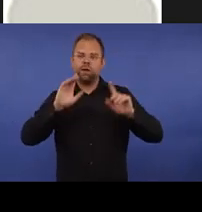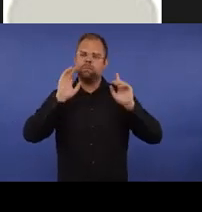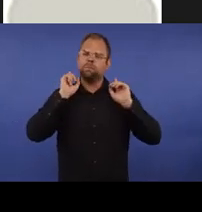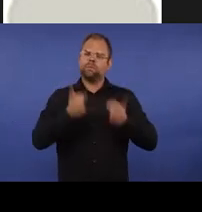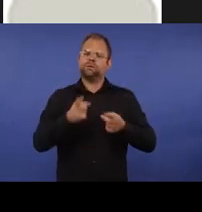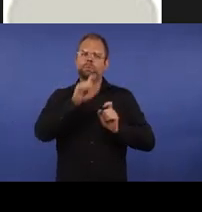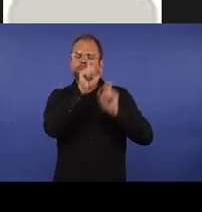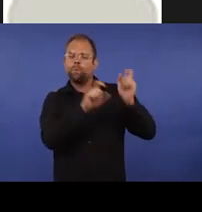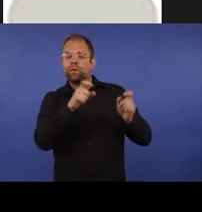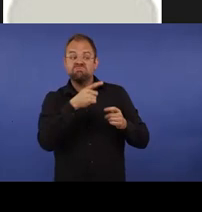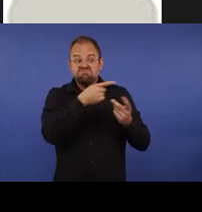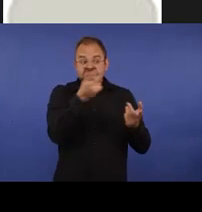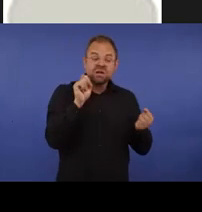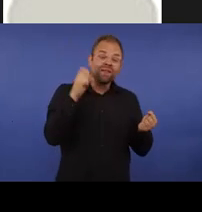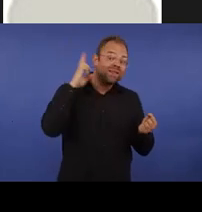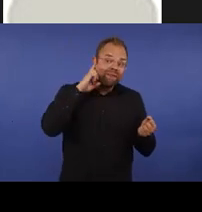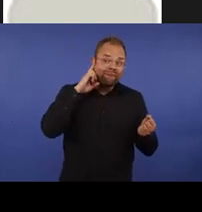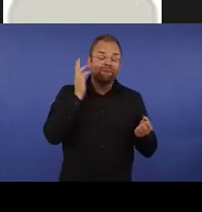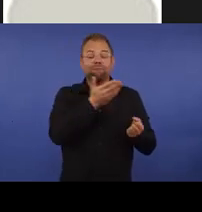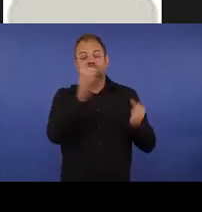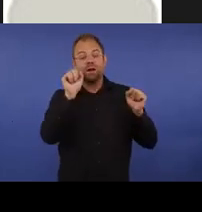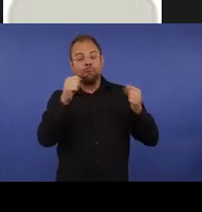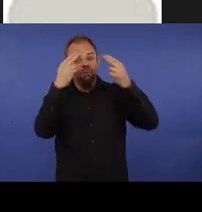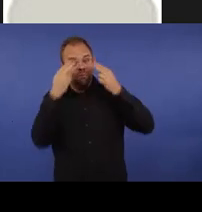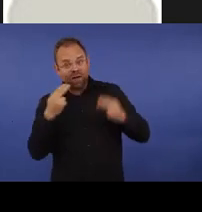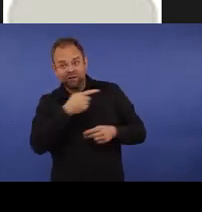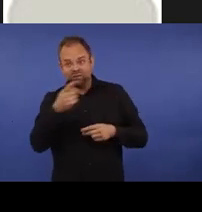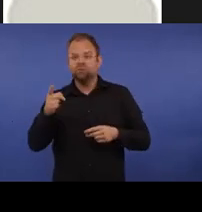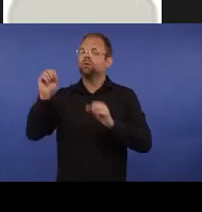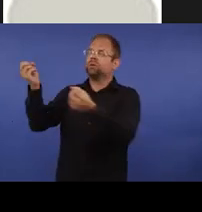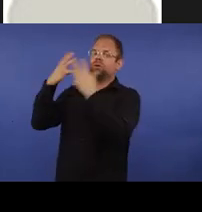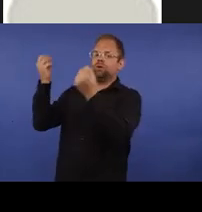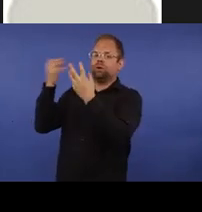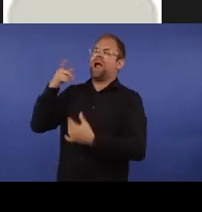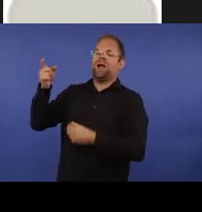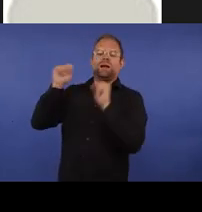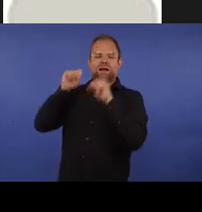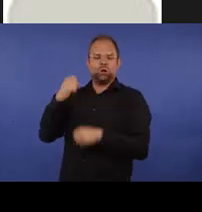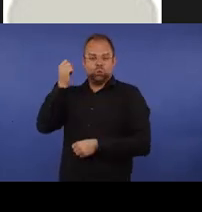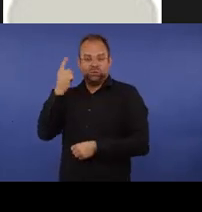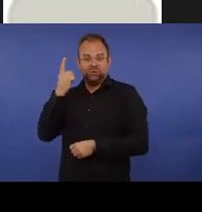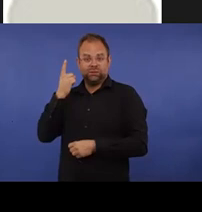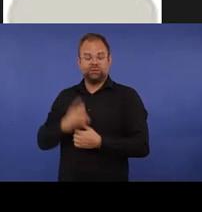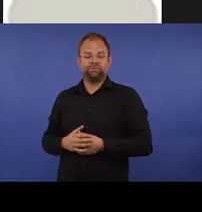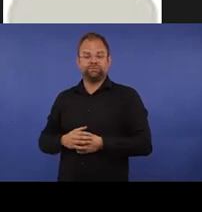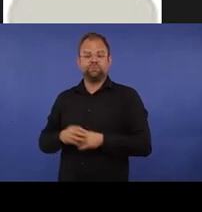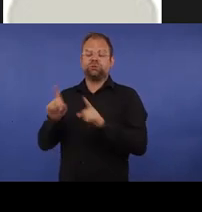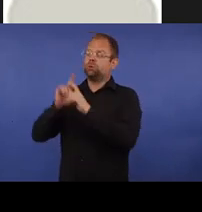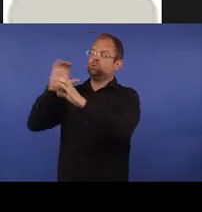understand and could be communicated. In the COVID-19, it was a very, very big problem